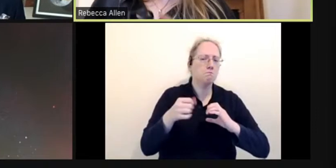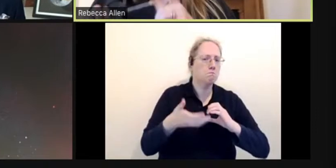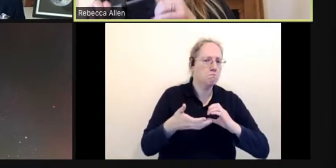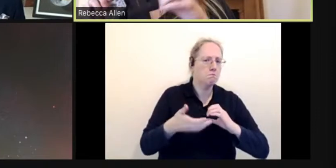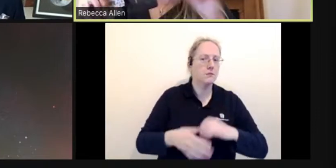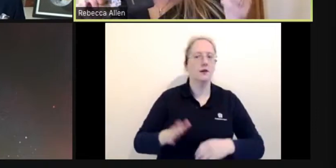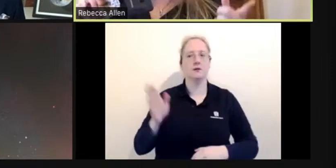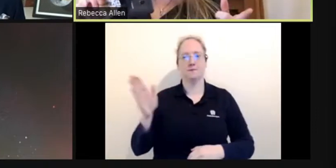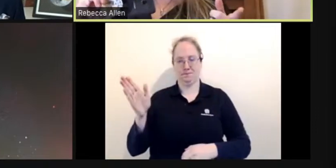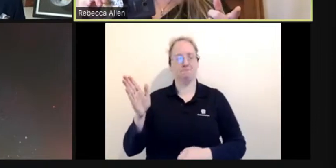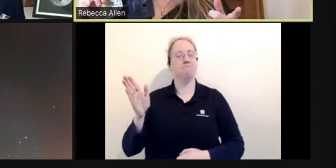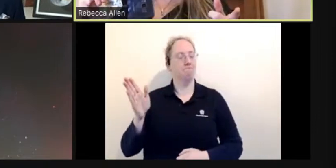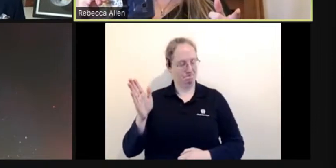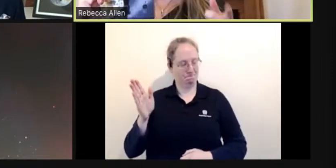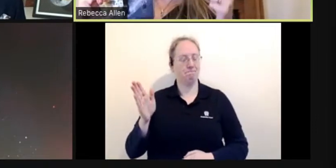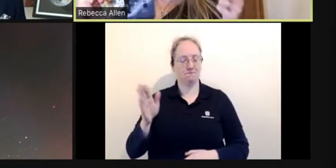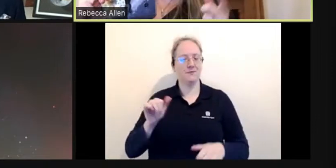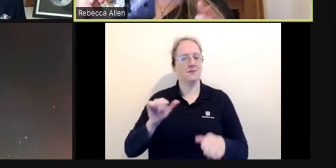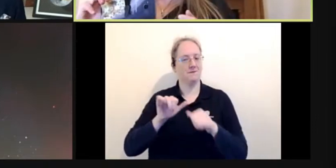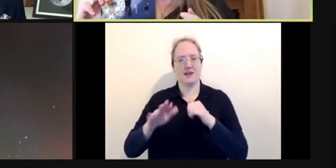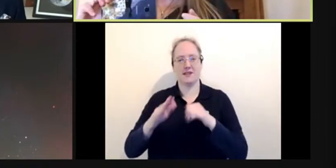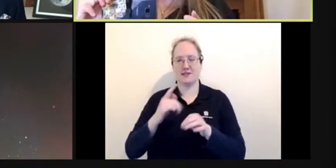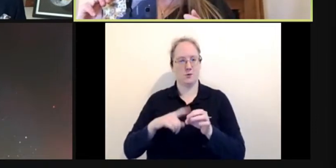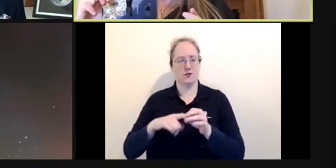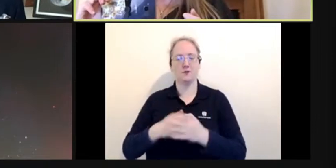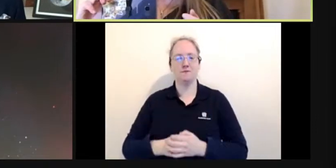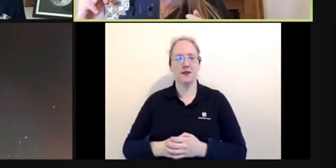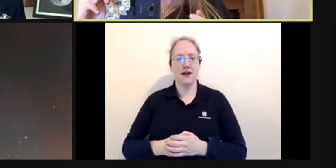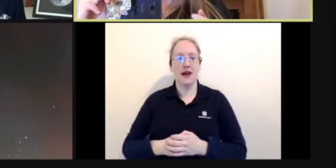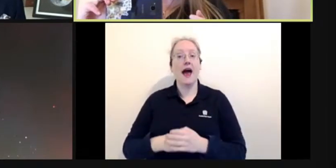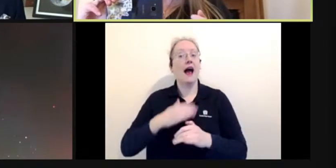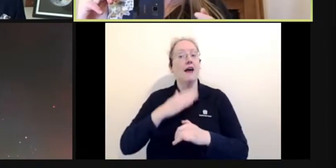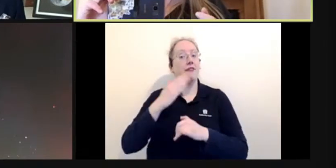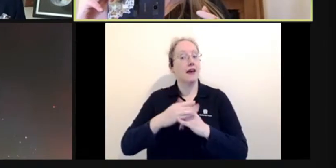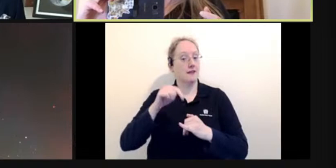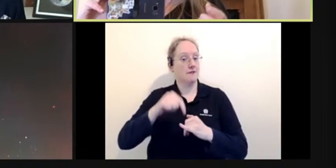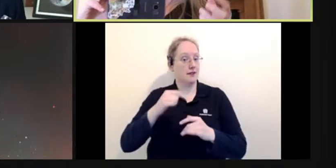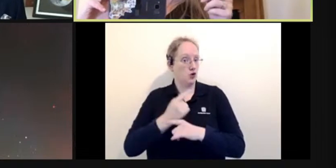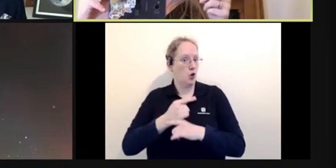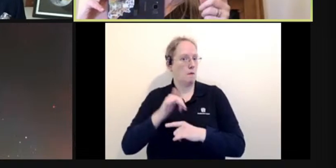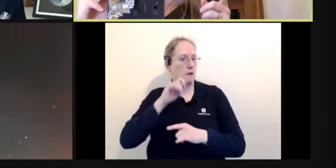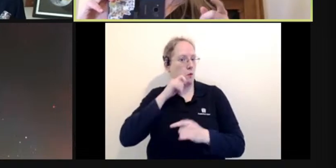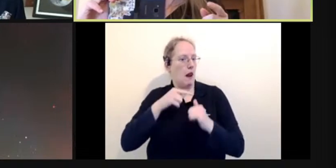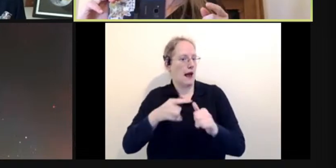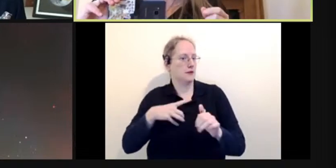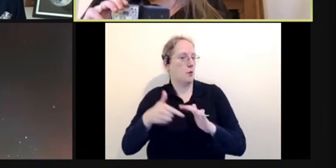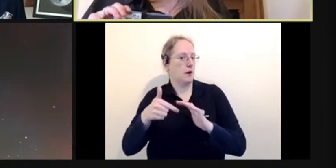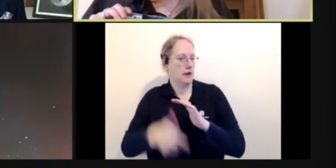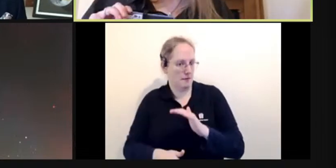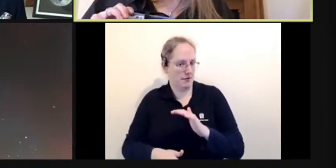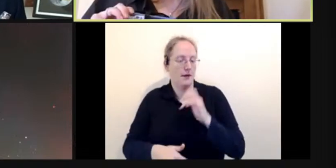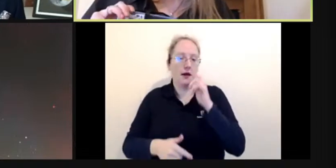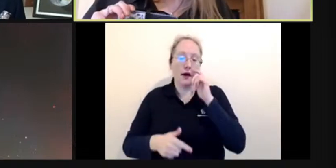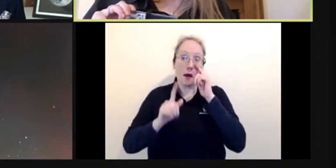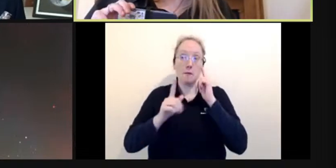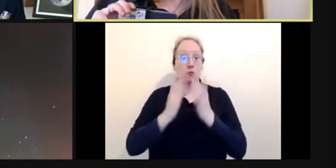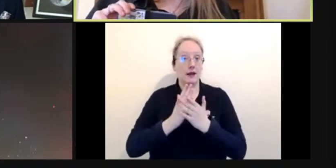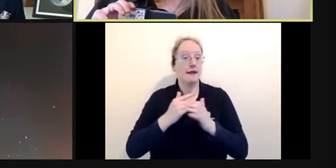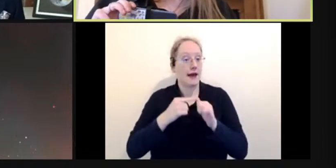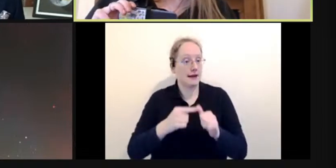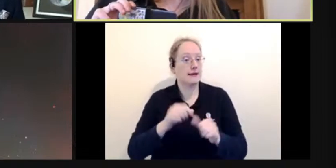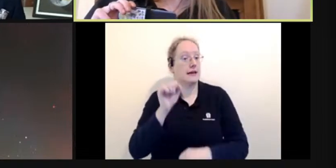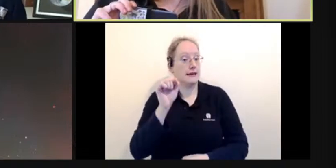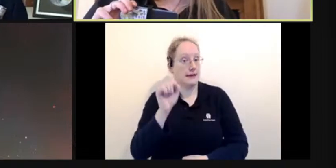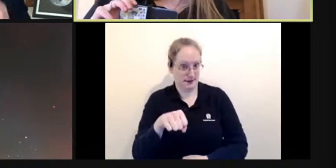question. And at the end of the session, we might take a bit more of a deep dive into this. But the answer is yes, there is water